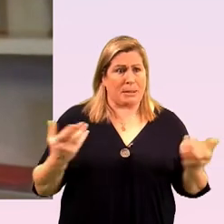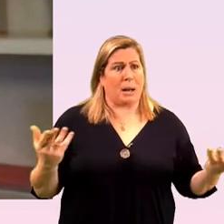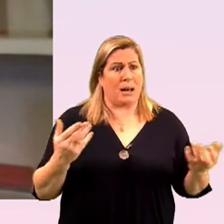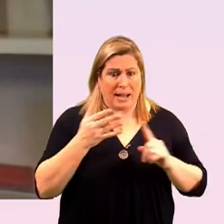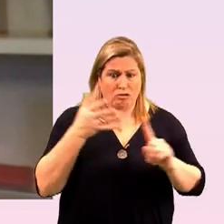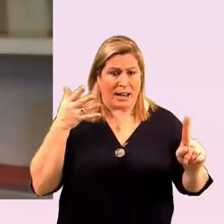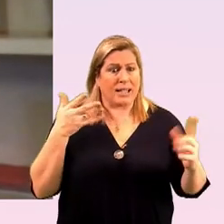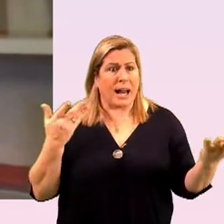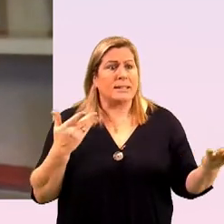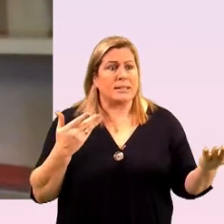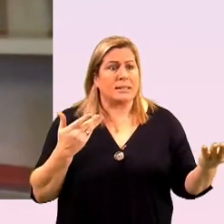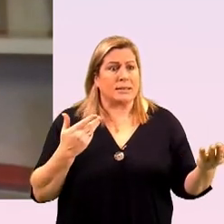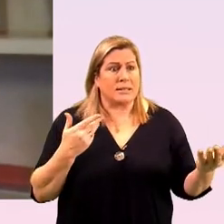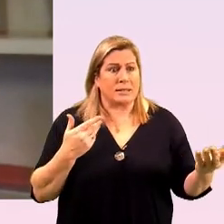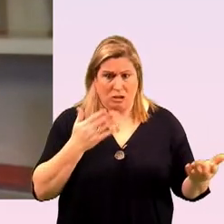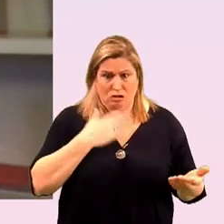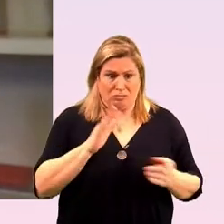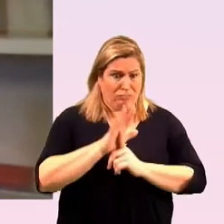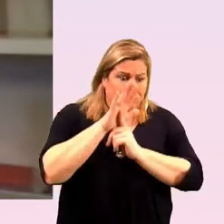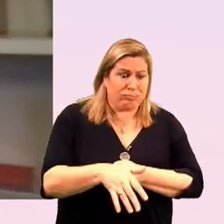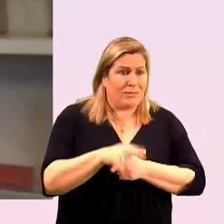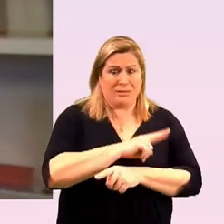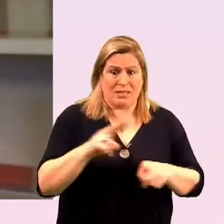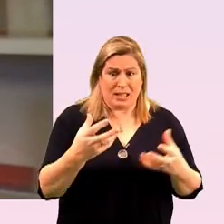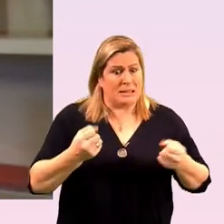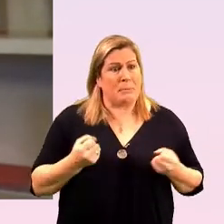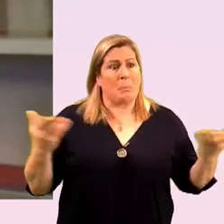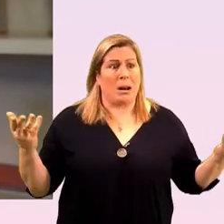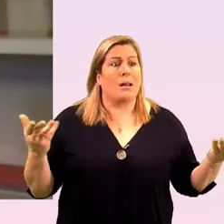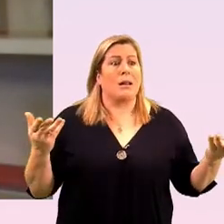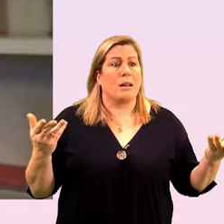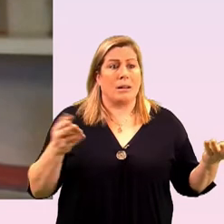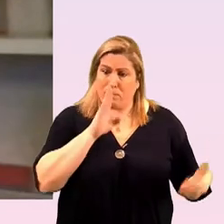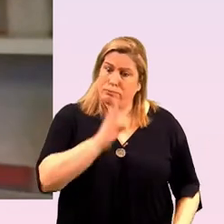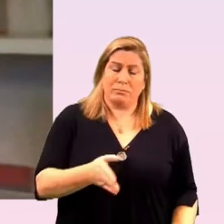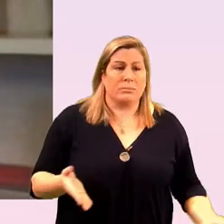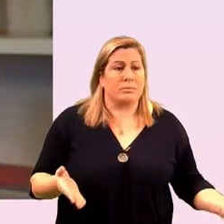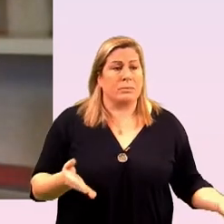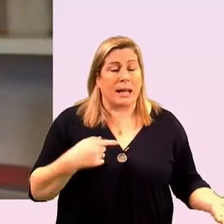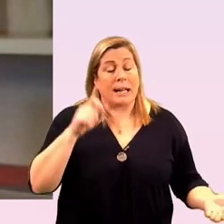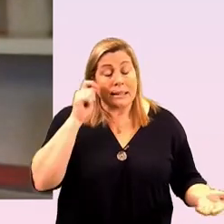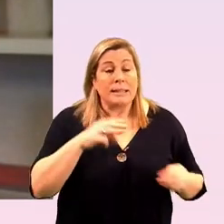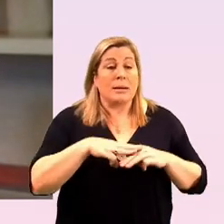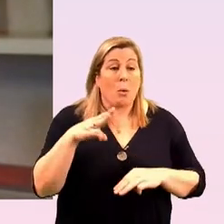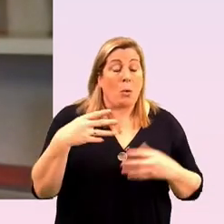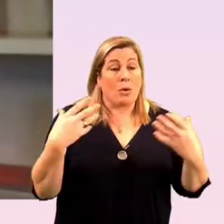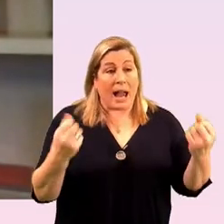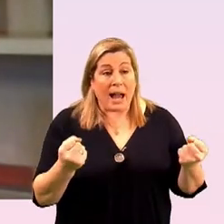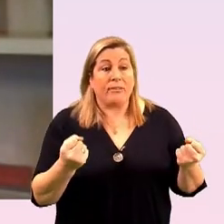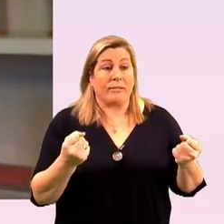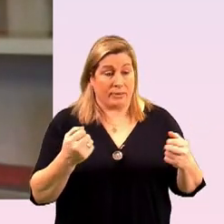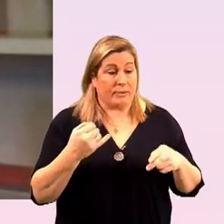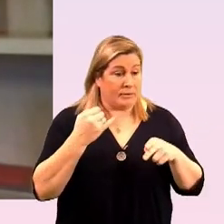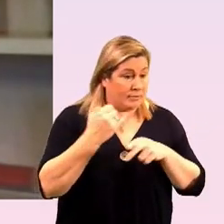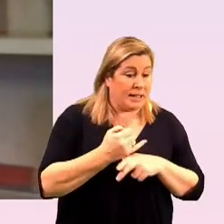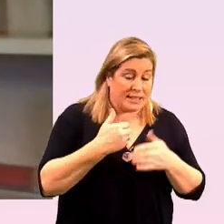it for what it is, as flat and out discrimination. And, you know, I think the more you have within and without, the more you can